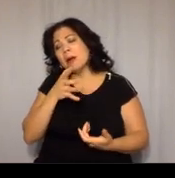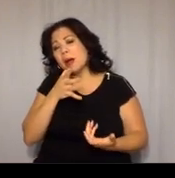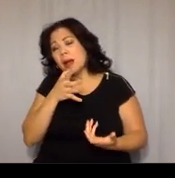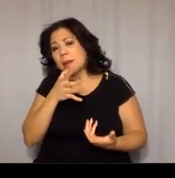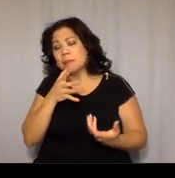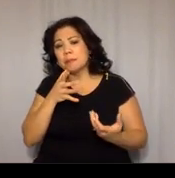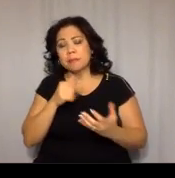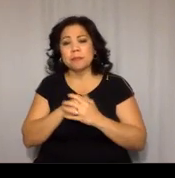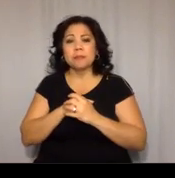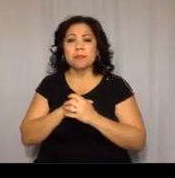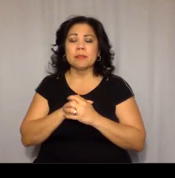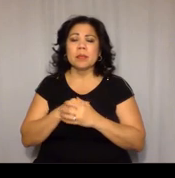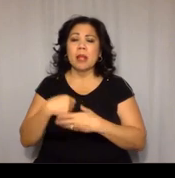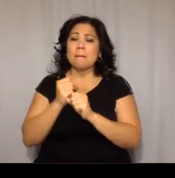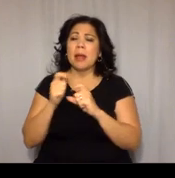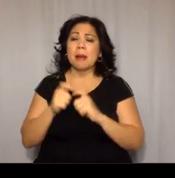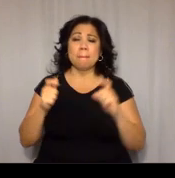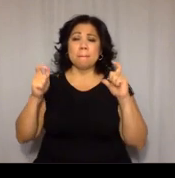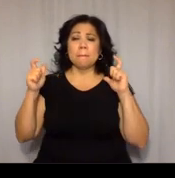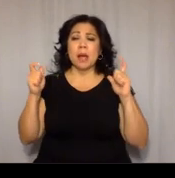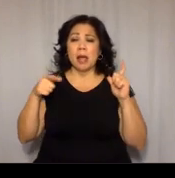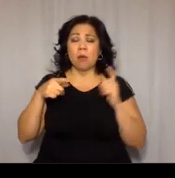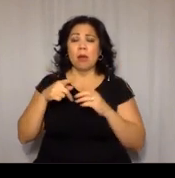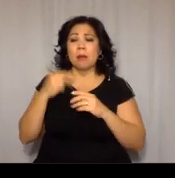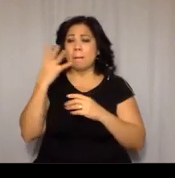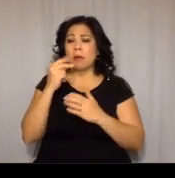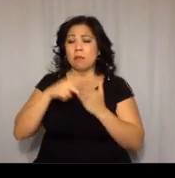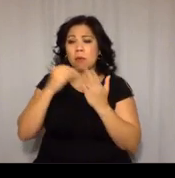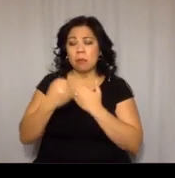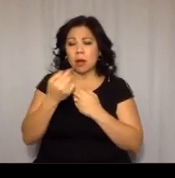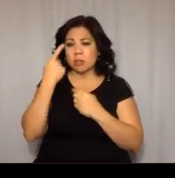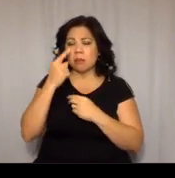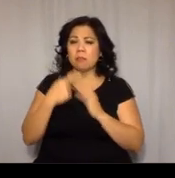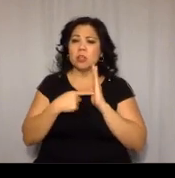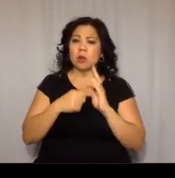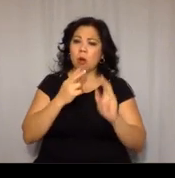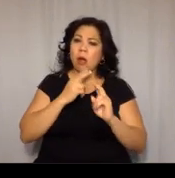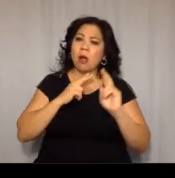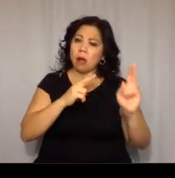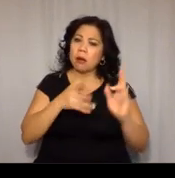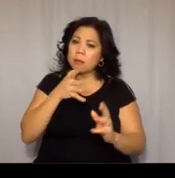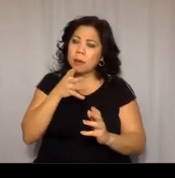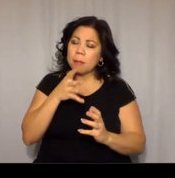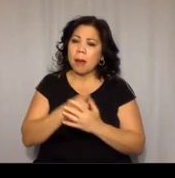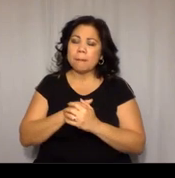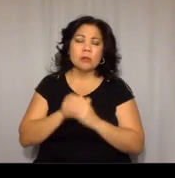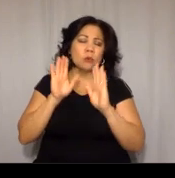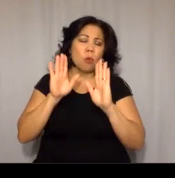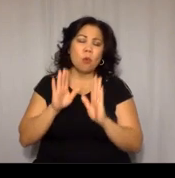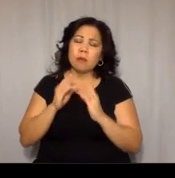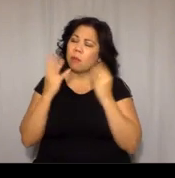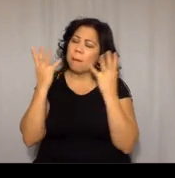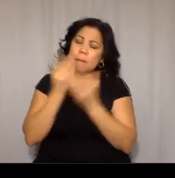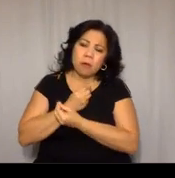painted together, and we made a huge one of these beautiful projects in honor of my mom, and it was so wonderful and so meaningful to